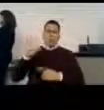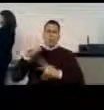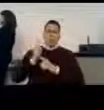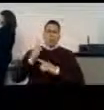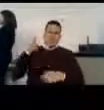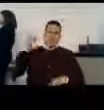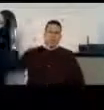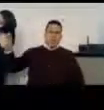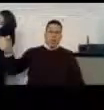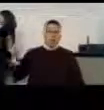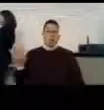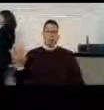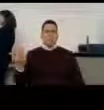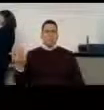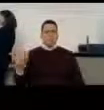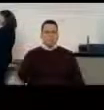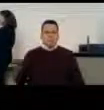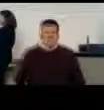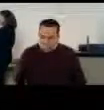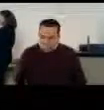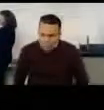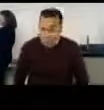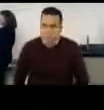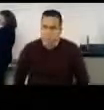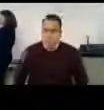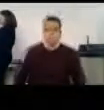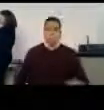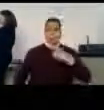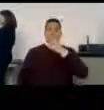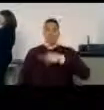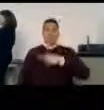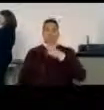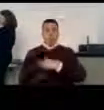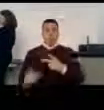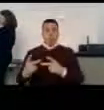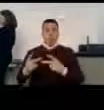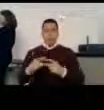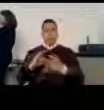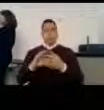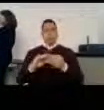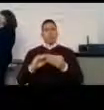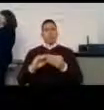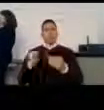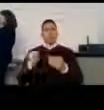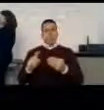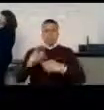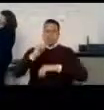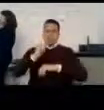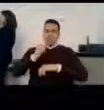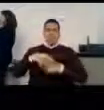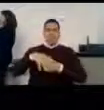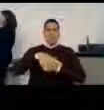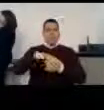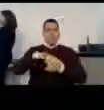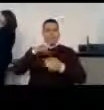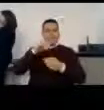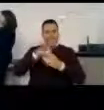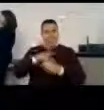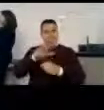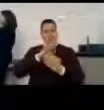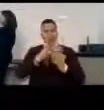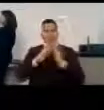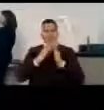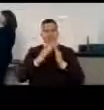from that neighborhood. These centers are saying we need to be making more spaces within community in order